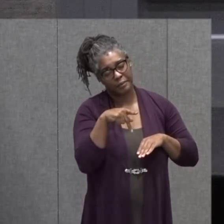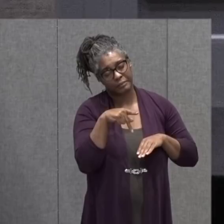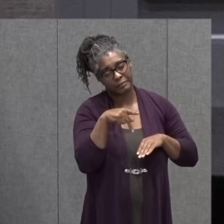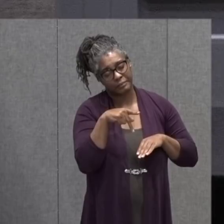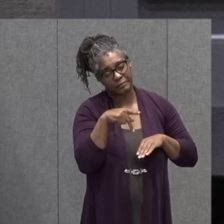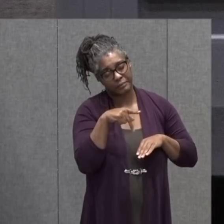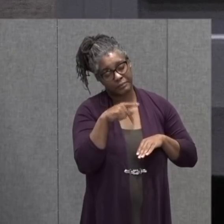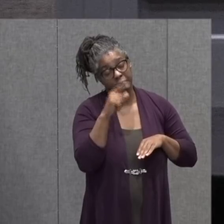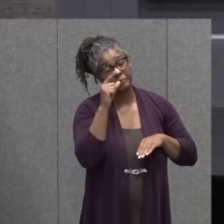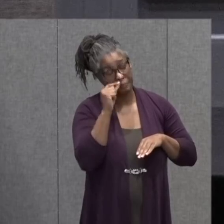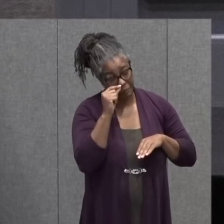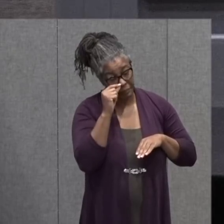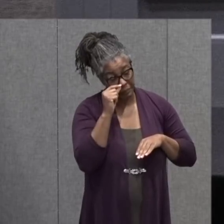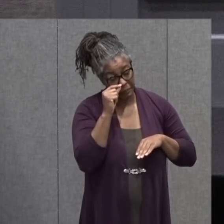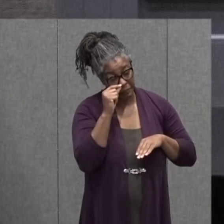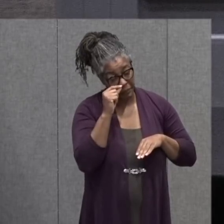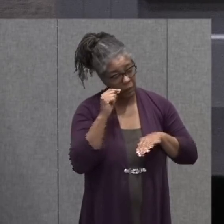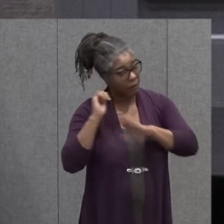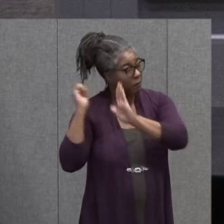knock on the door.